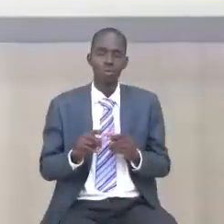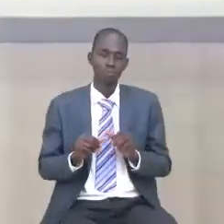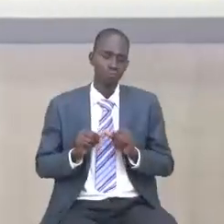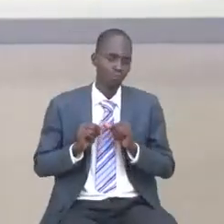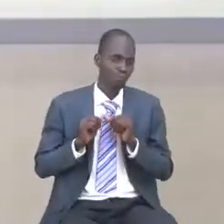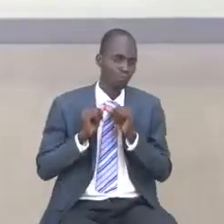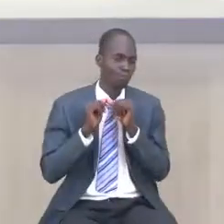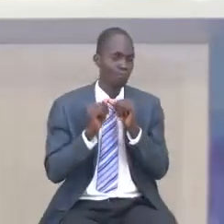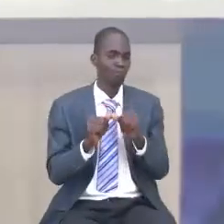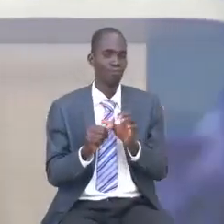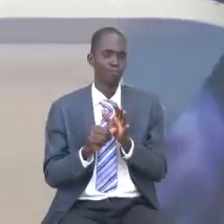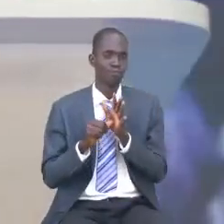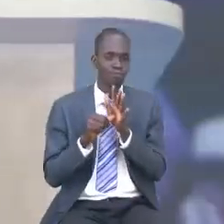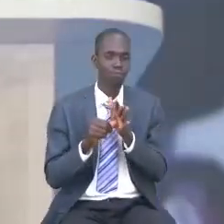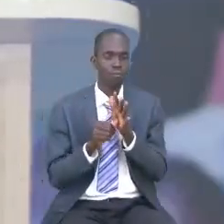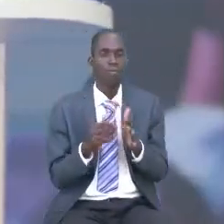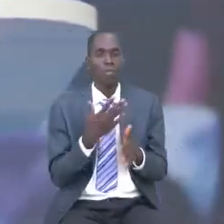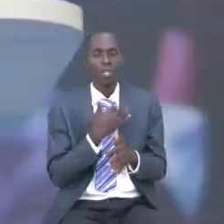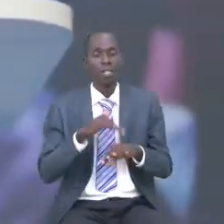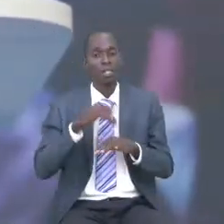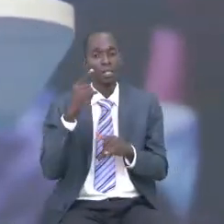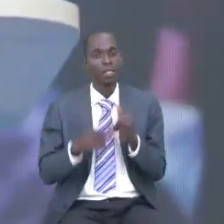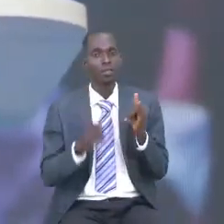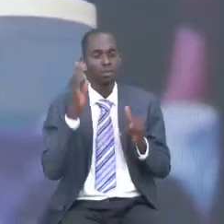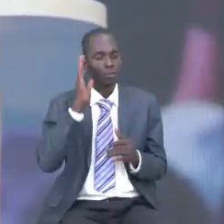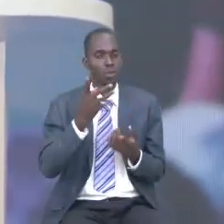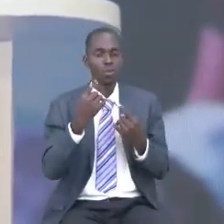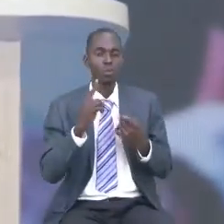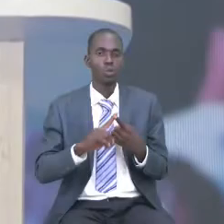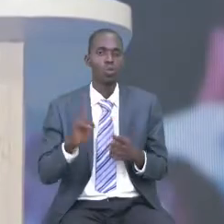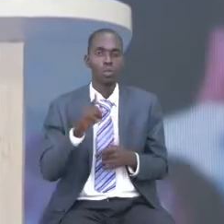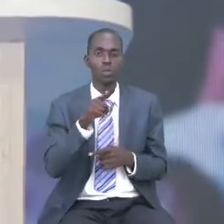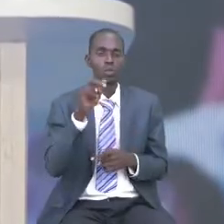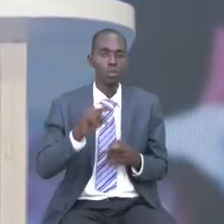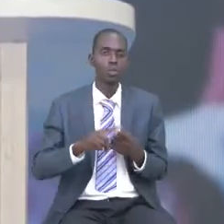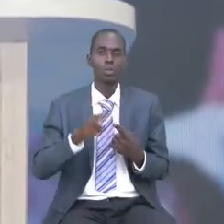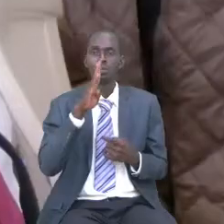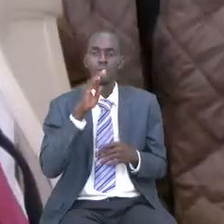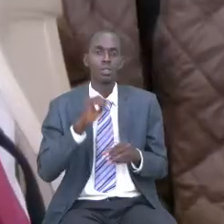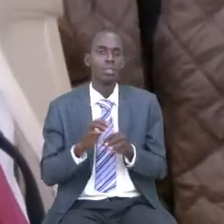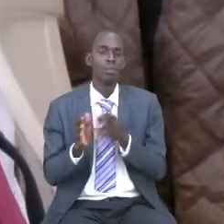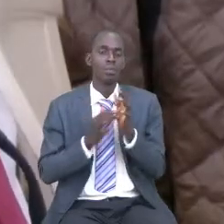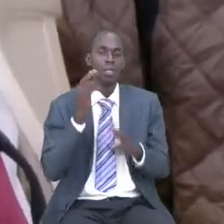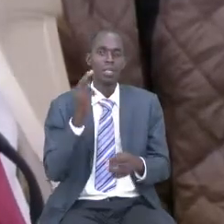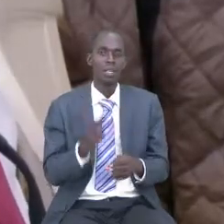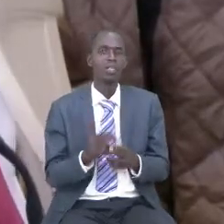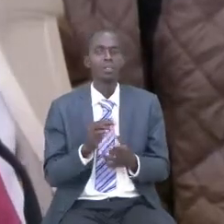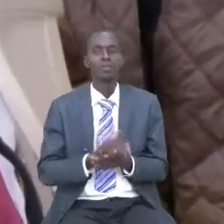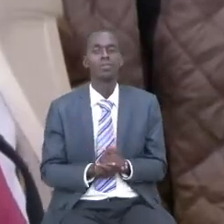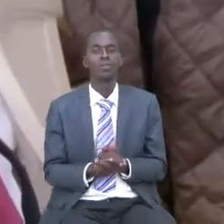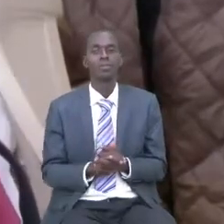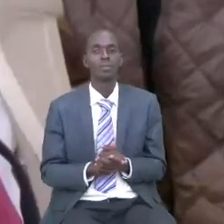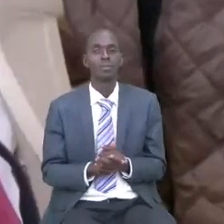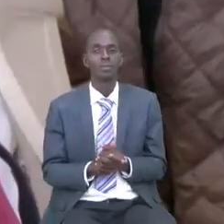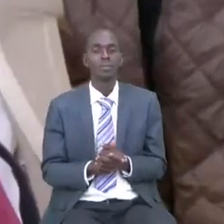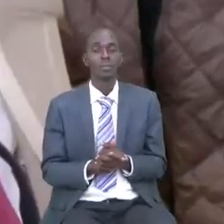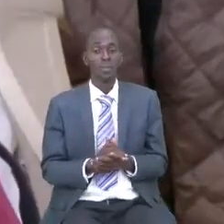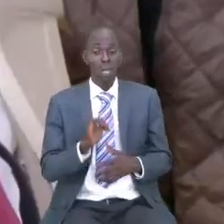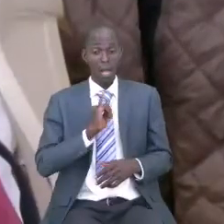then you'll come to where you ought to get to in Jesus' name. Amen. I